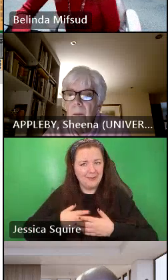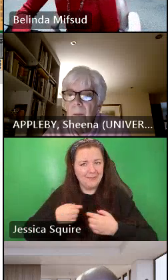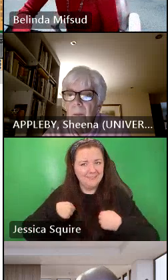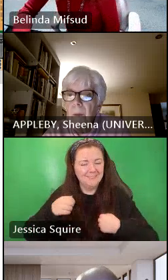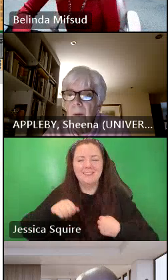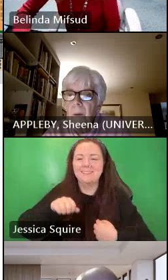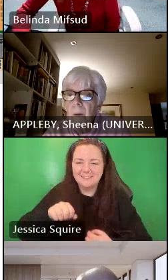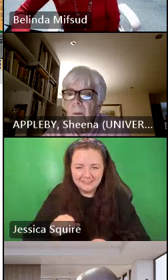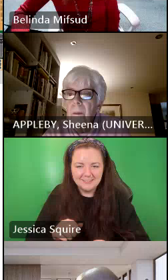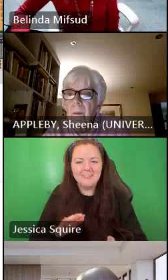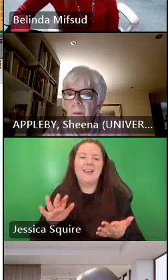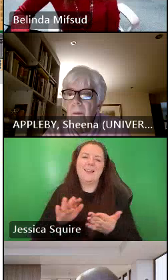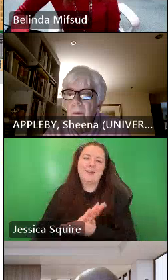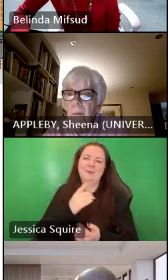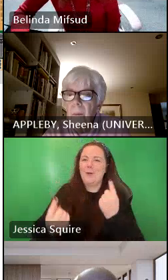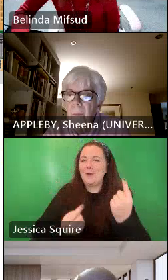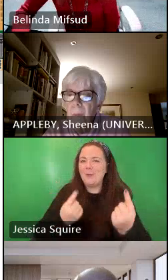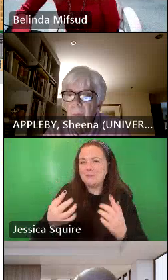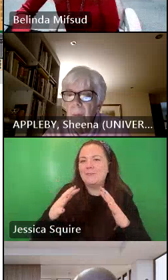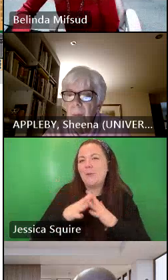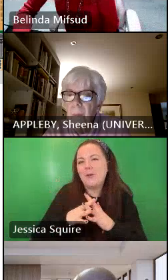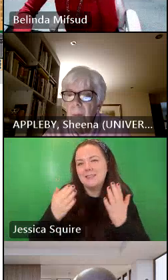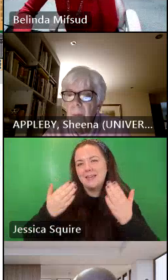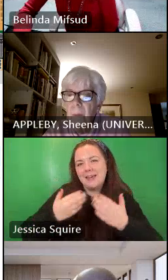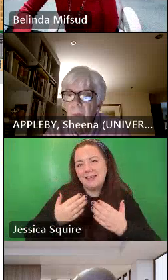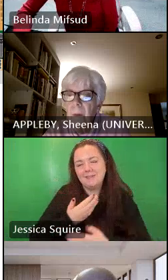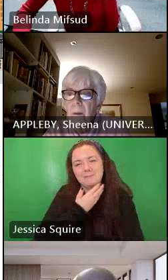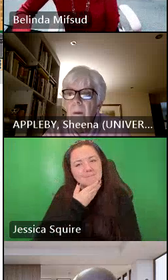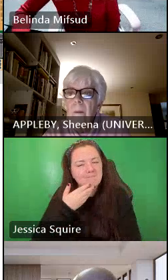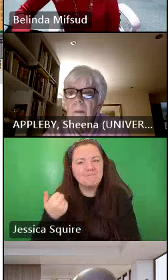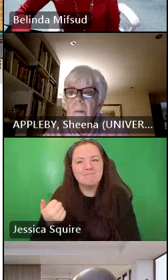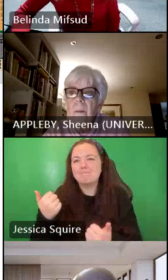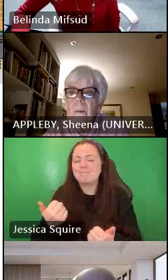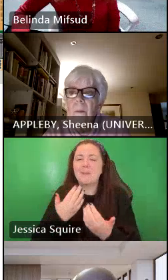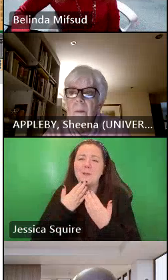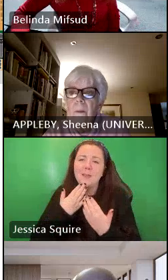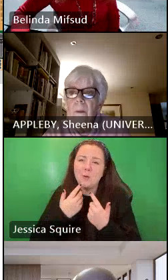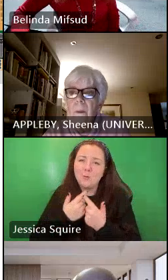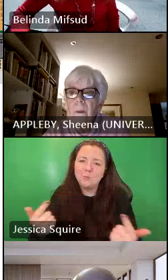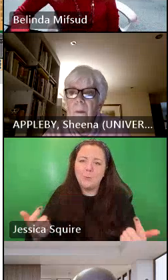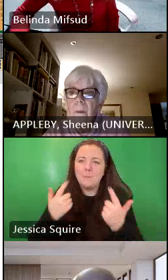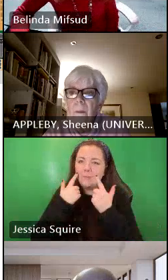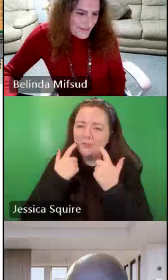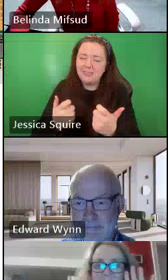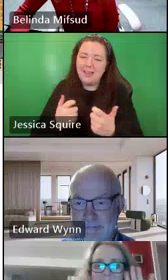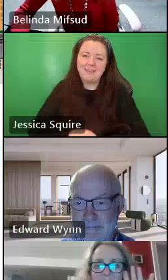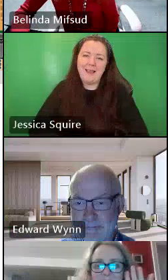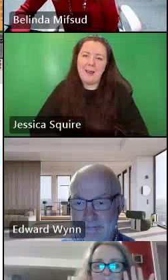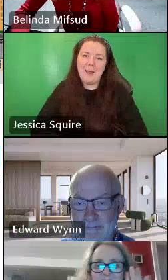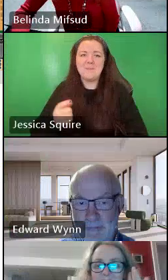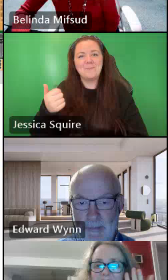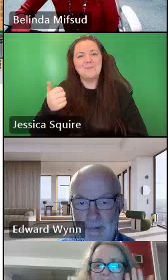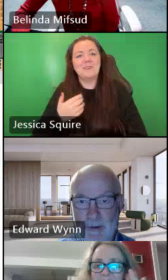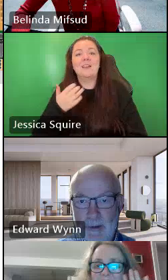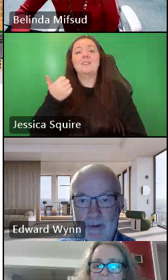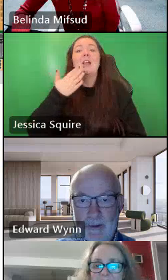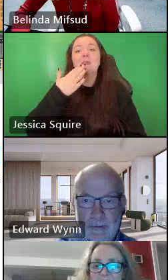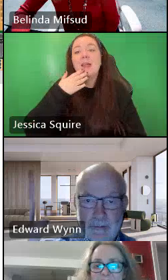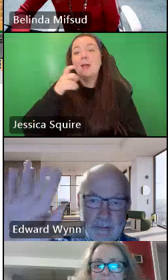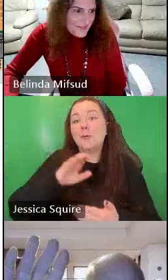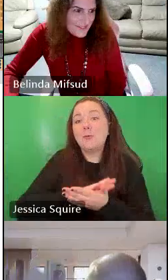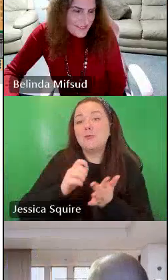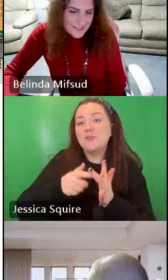yeah. Lose track. It's Wednesday evening. Enjoy the rest of your evening. Thanks ever so much. Take care, everybody. Thank you. Big thank you to Chris and Jim as well for presenting.